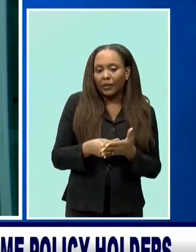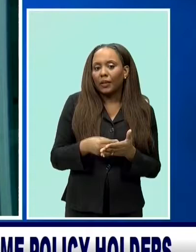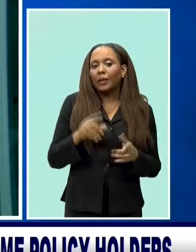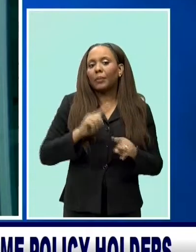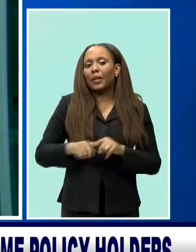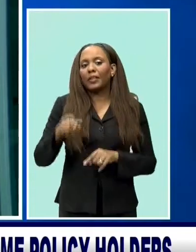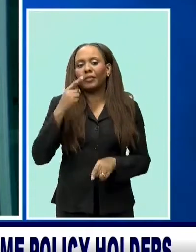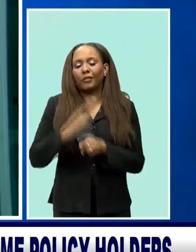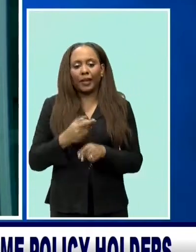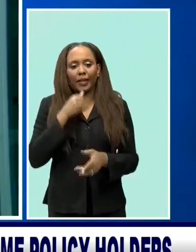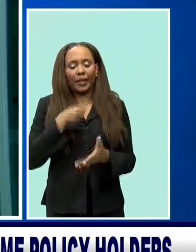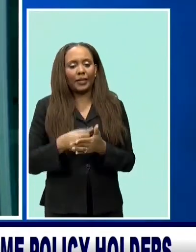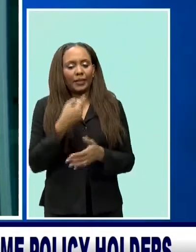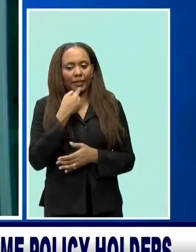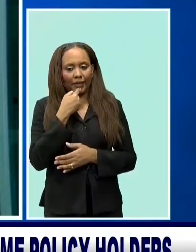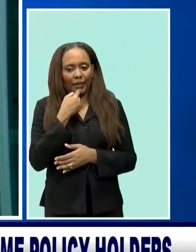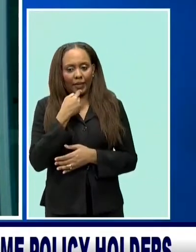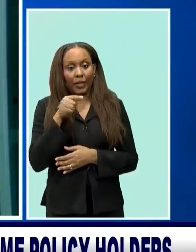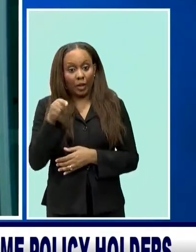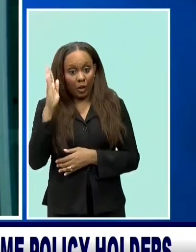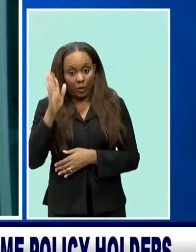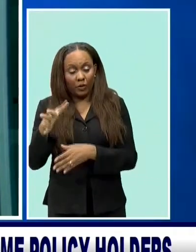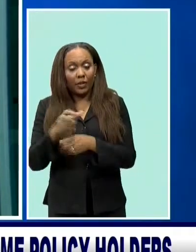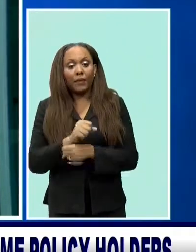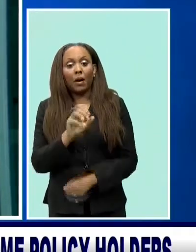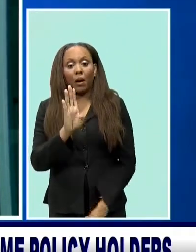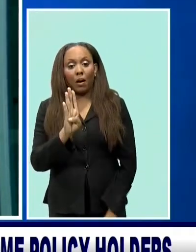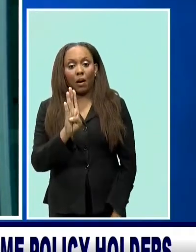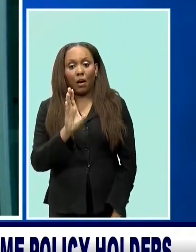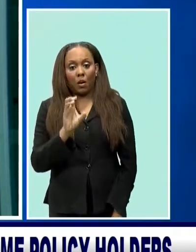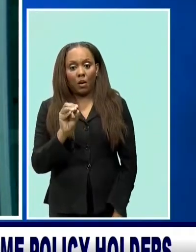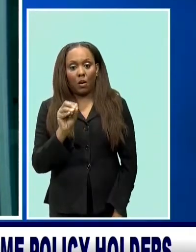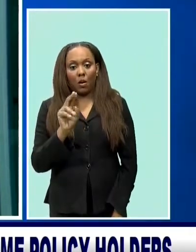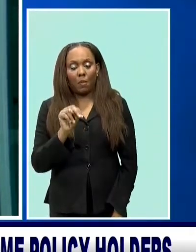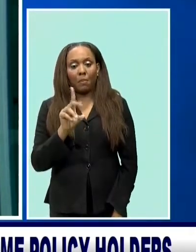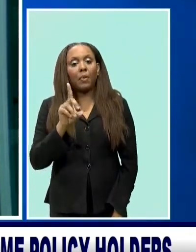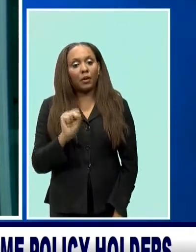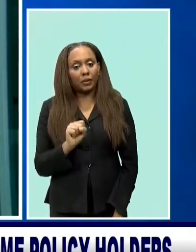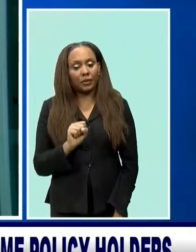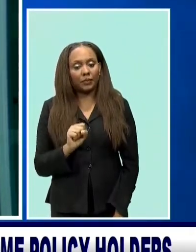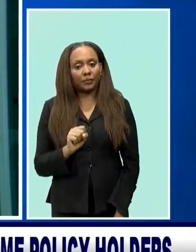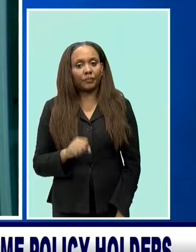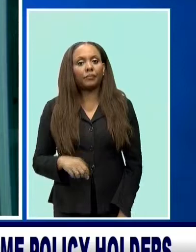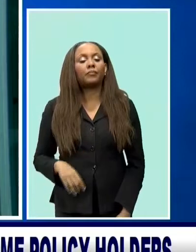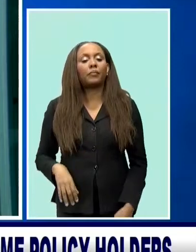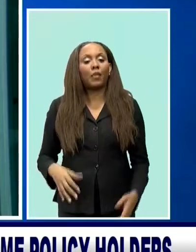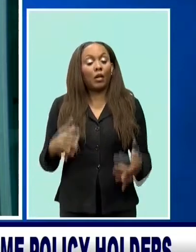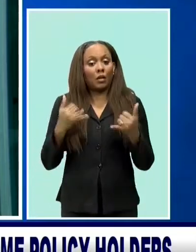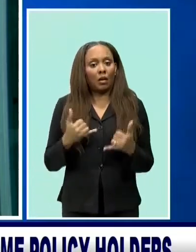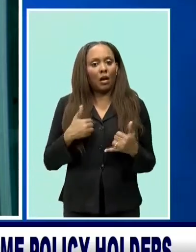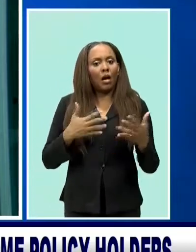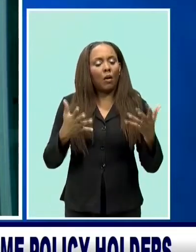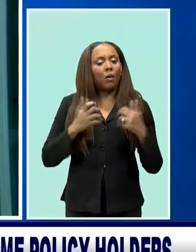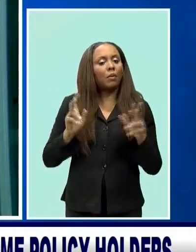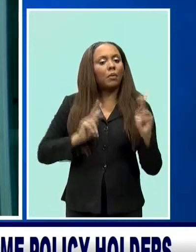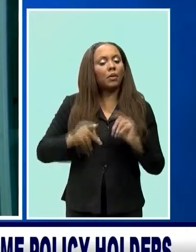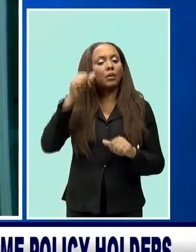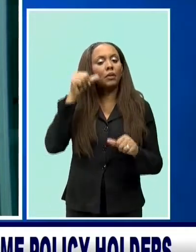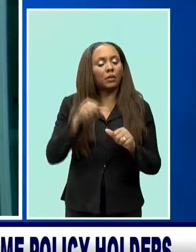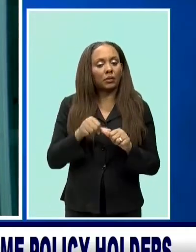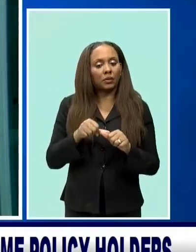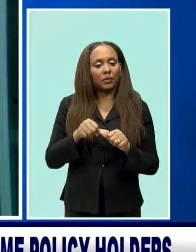bond. Now, in saying that, I want to go back to our town hall meetings, and just for the sake of clarity, to remind persons